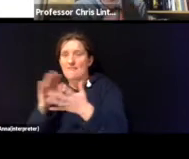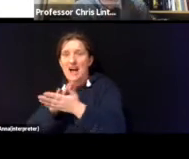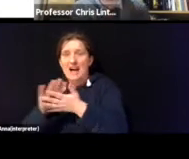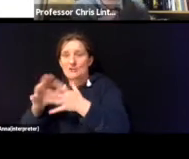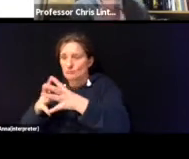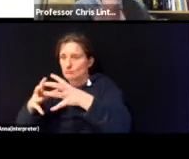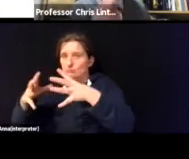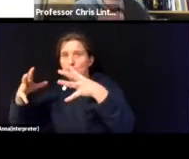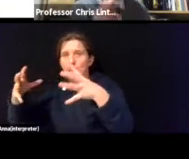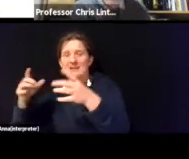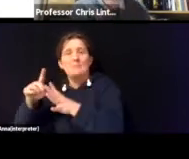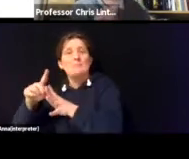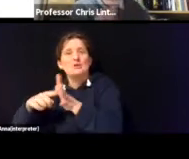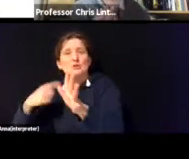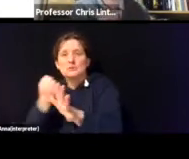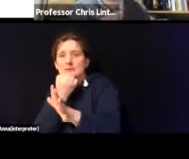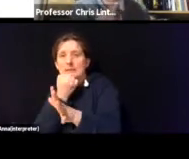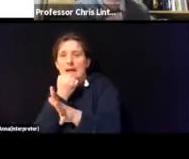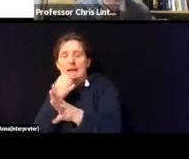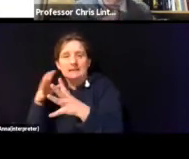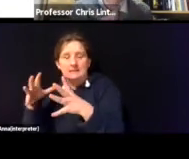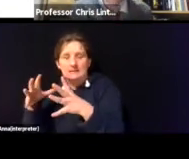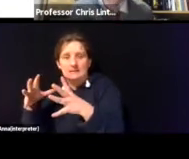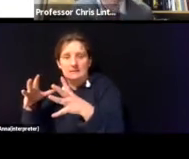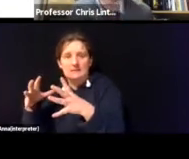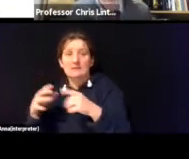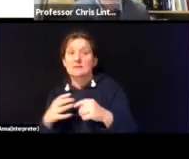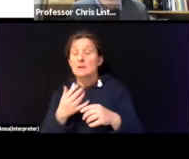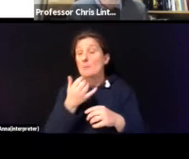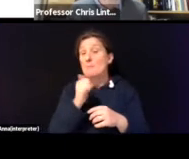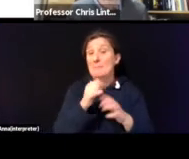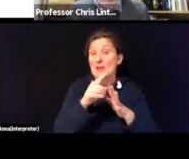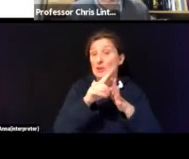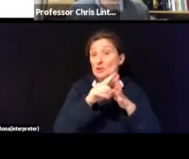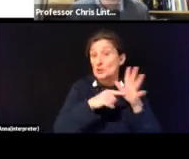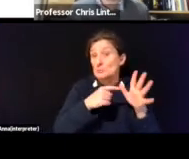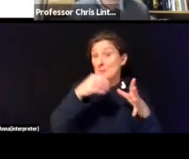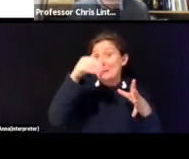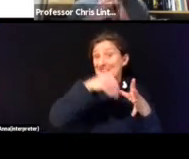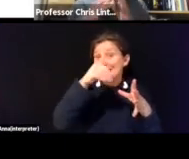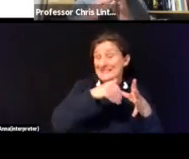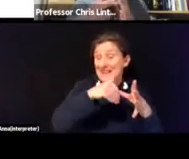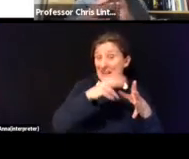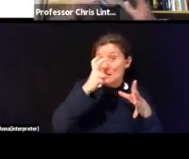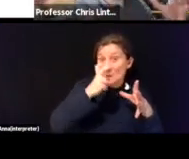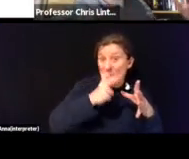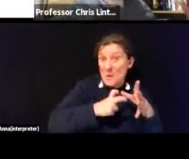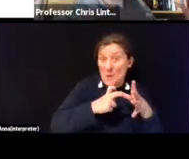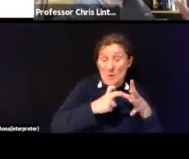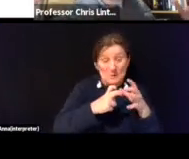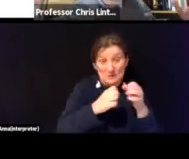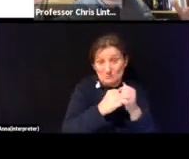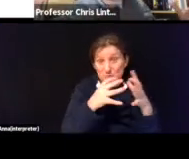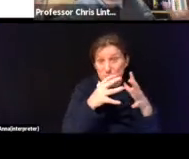So in the middle of Jupiter, there may be the remnants, the crushed remnants of a Mars-sized protoplanet surrounded by this